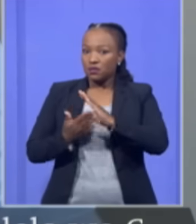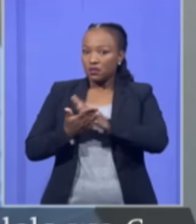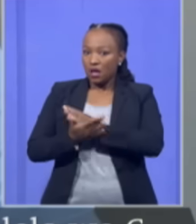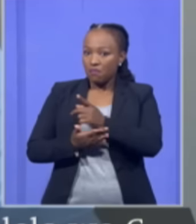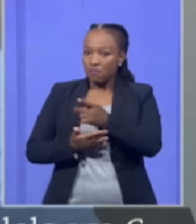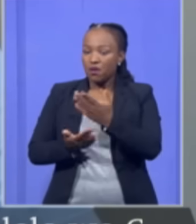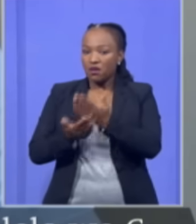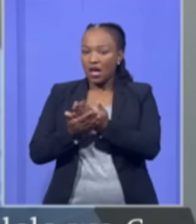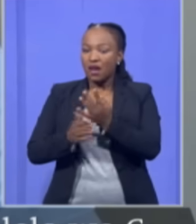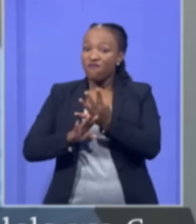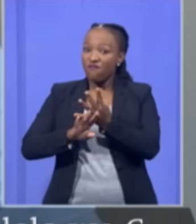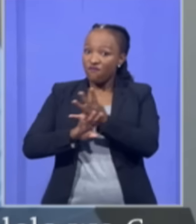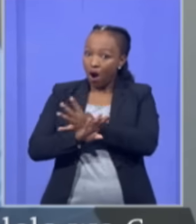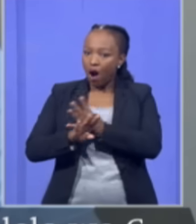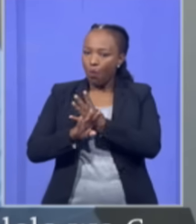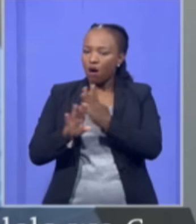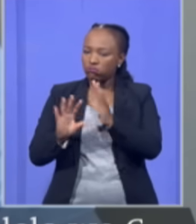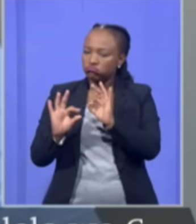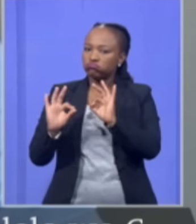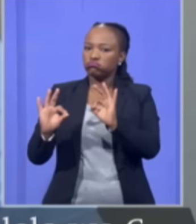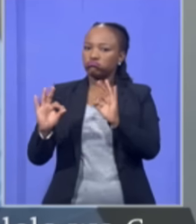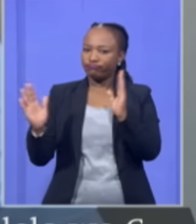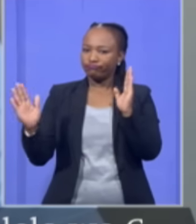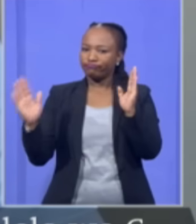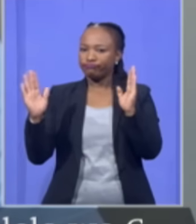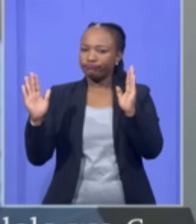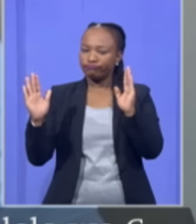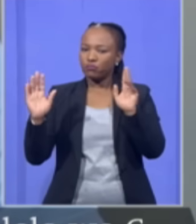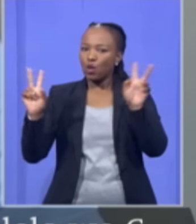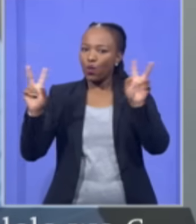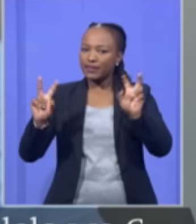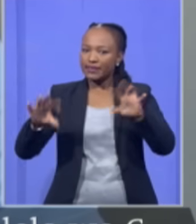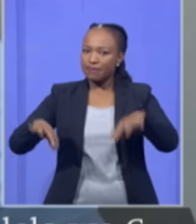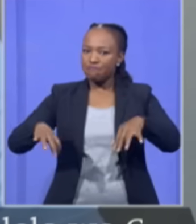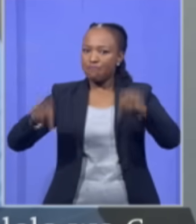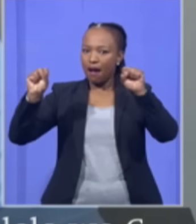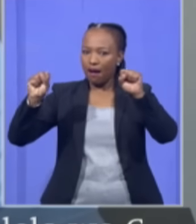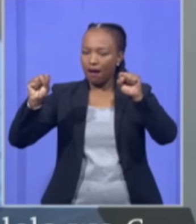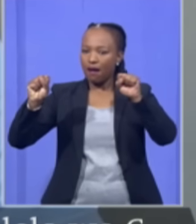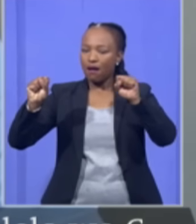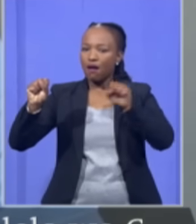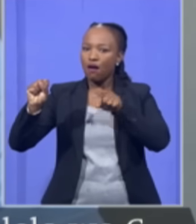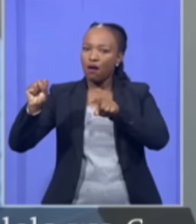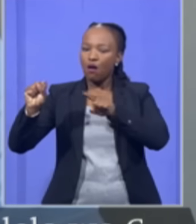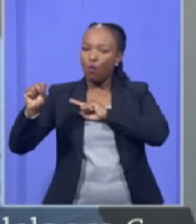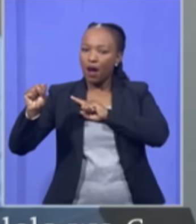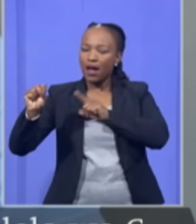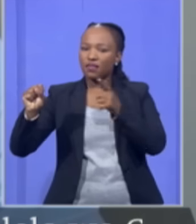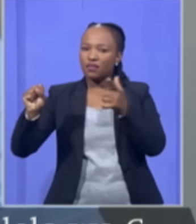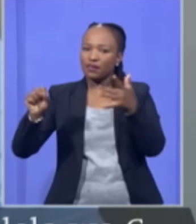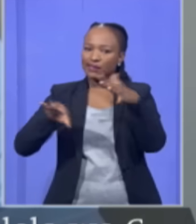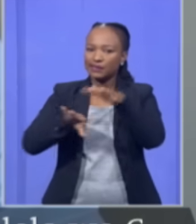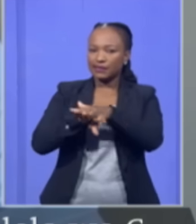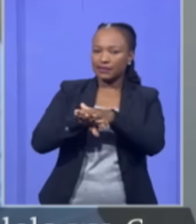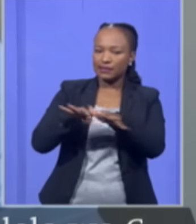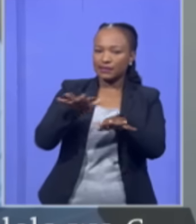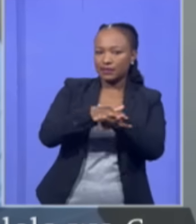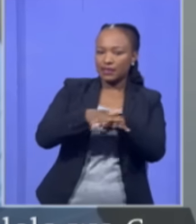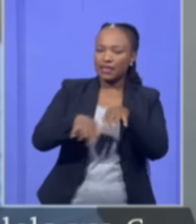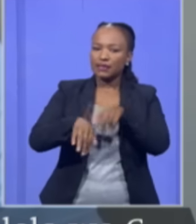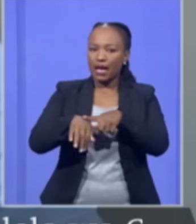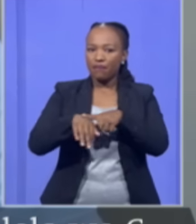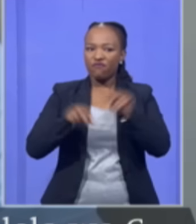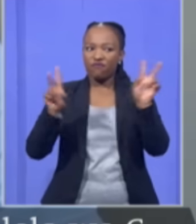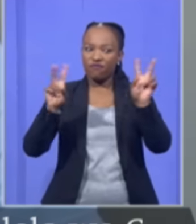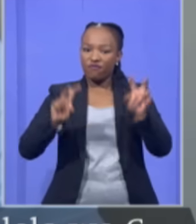4 hours straight because of certain blocks that may be shut twice because of their overlapping in terms of the times of the load